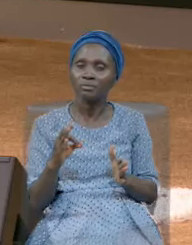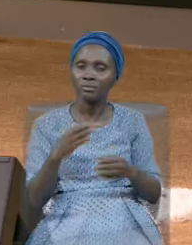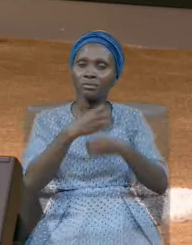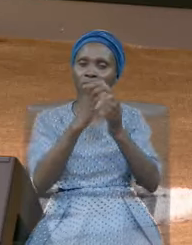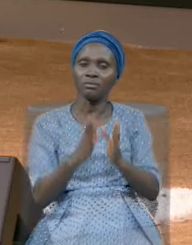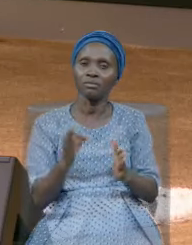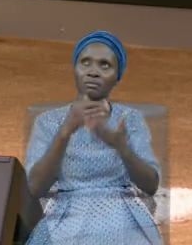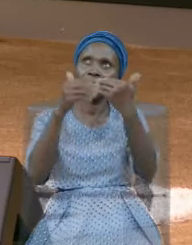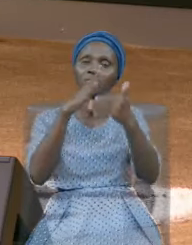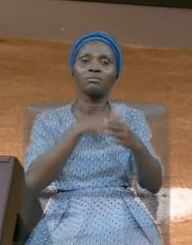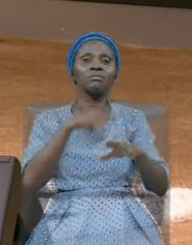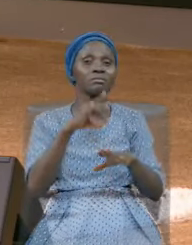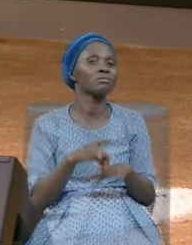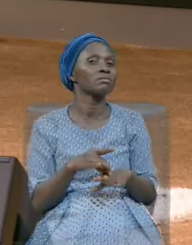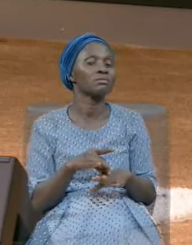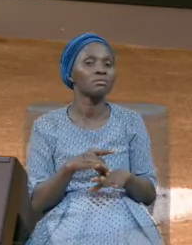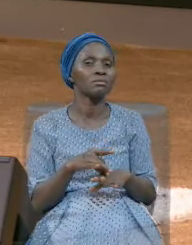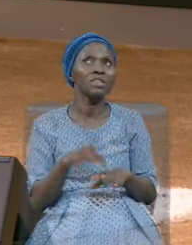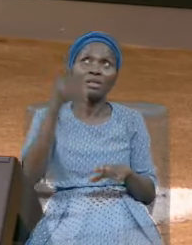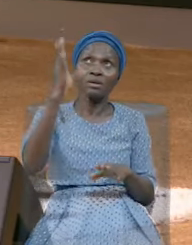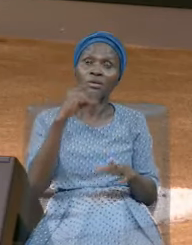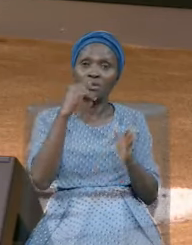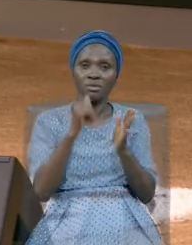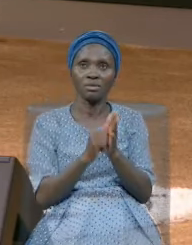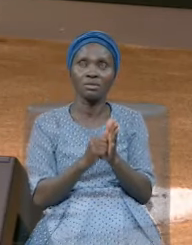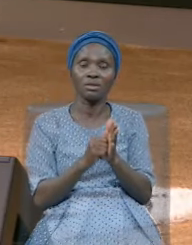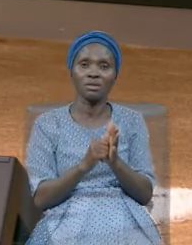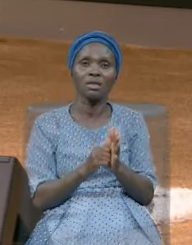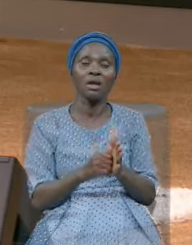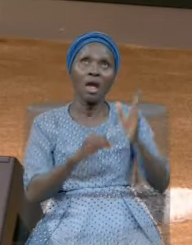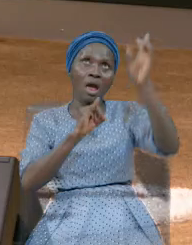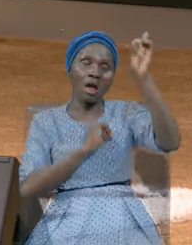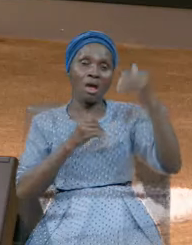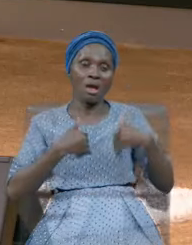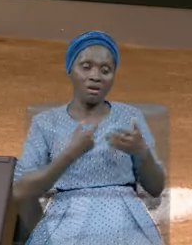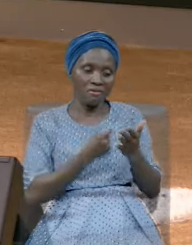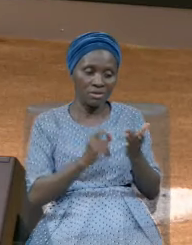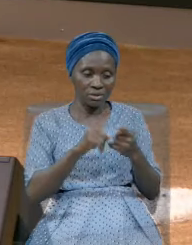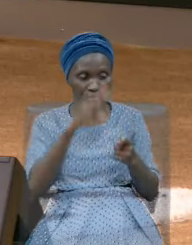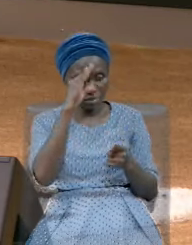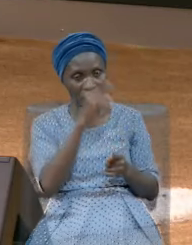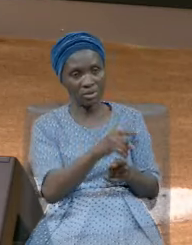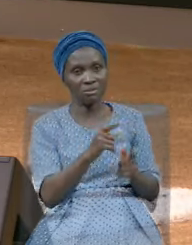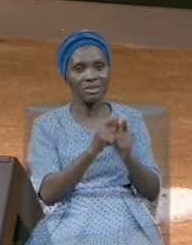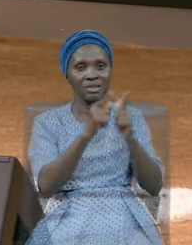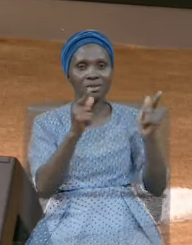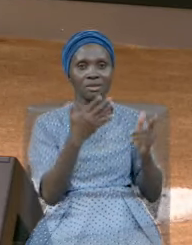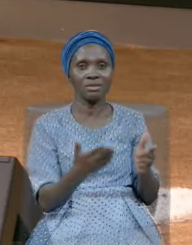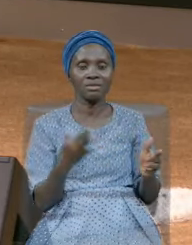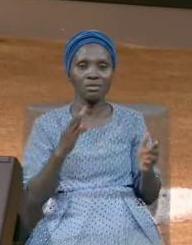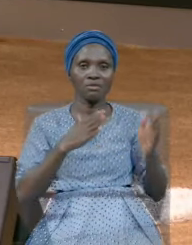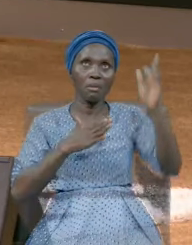heart, I'm reaching to him the great things of my law, but they were